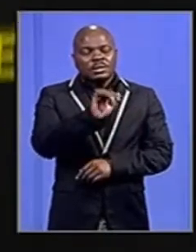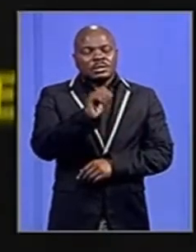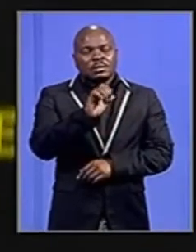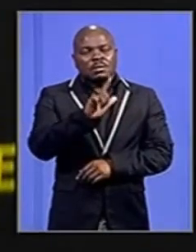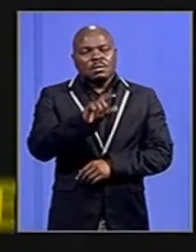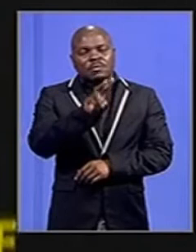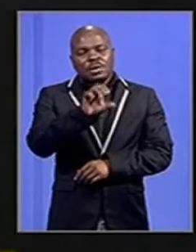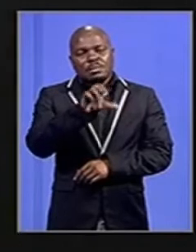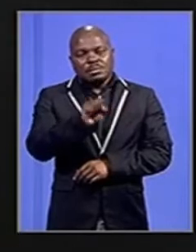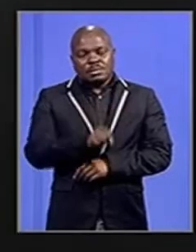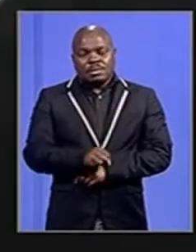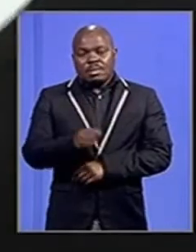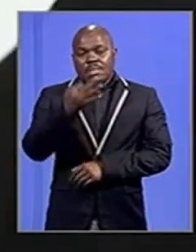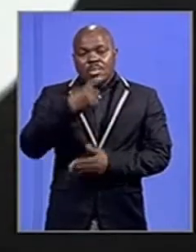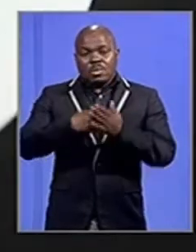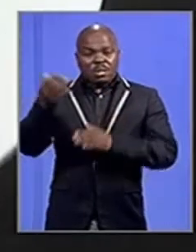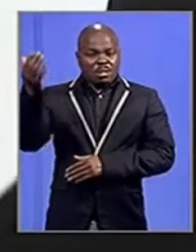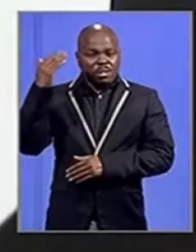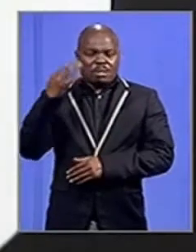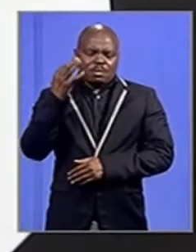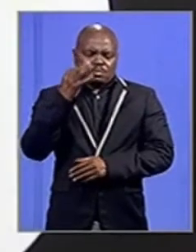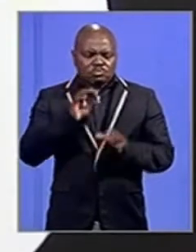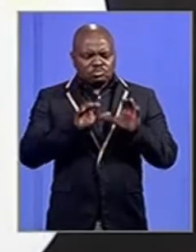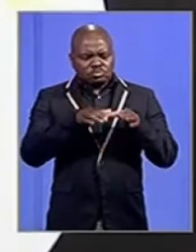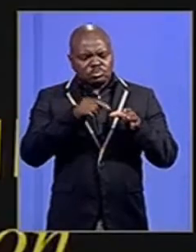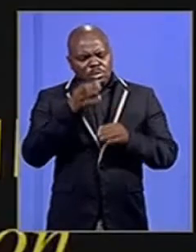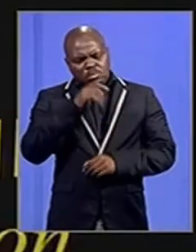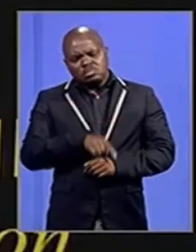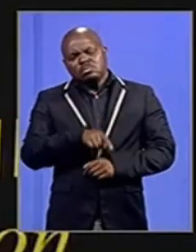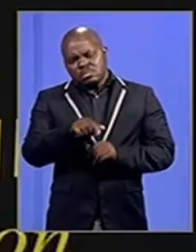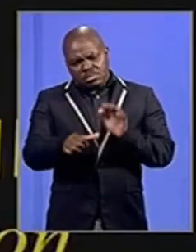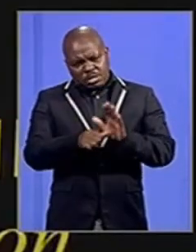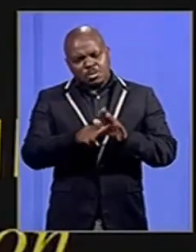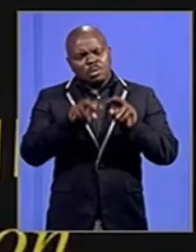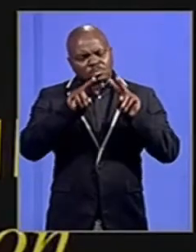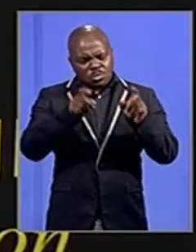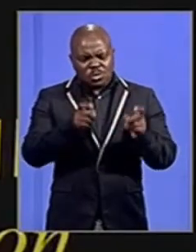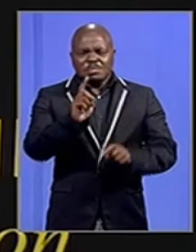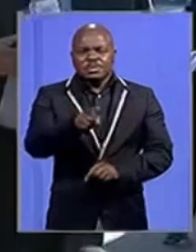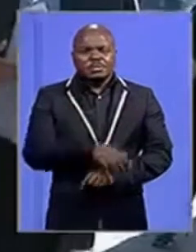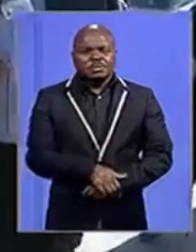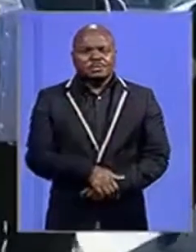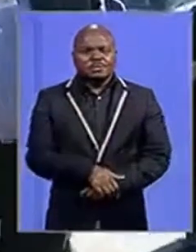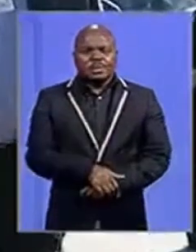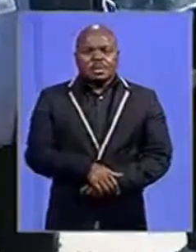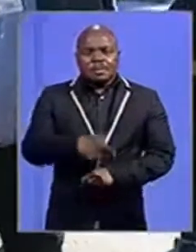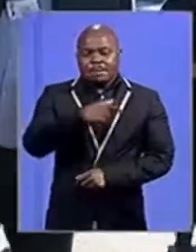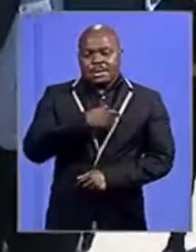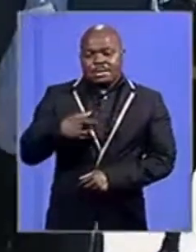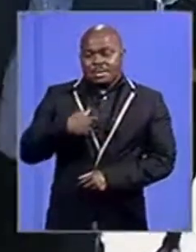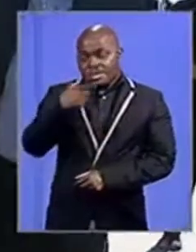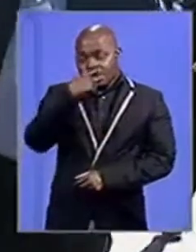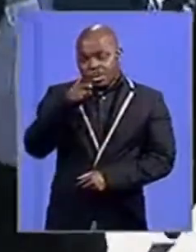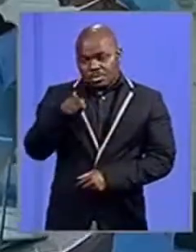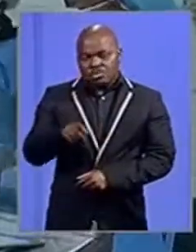di fetileng lephata le re go ne go le mo kgatlhegong ya setšhaba gore dipatlisiso di dirwe ka bonako. Moporesidente Ramaphosa o